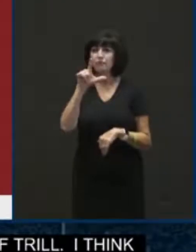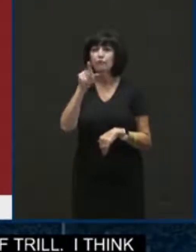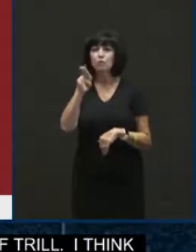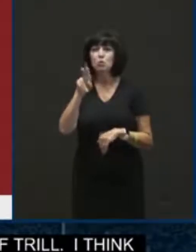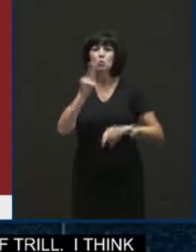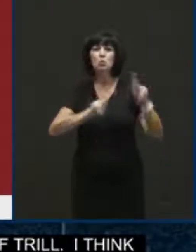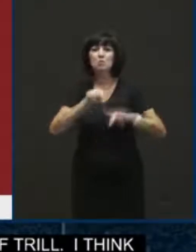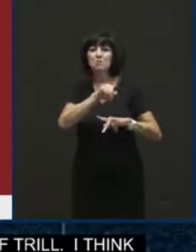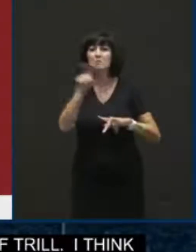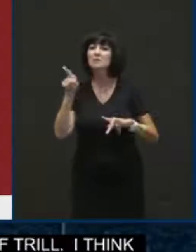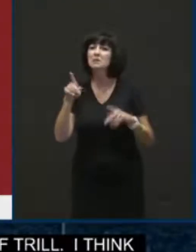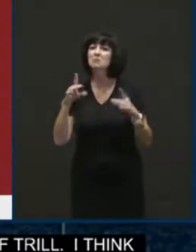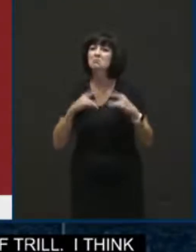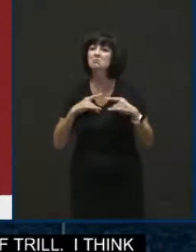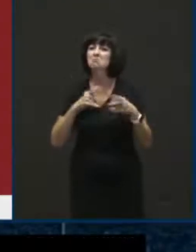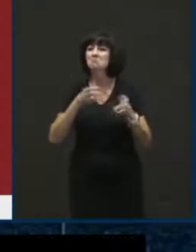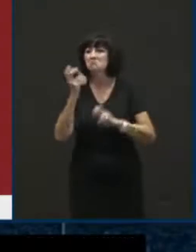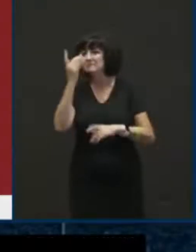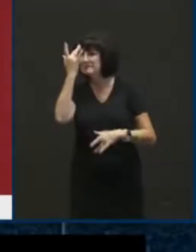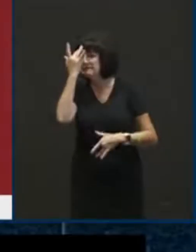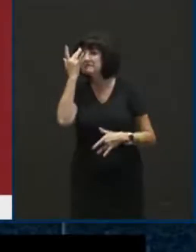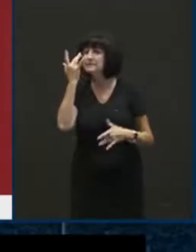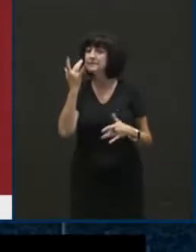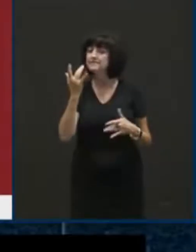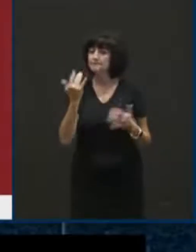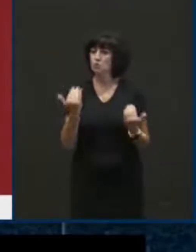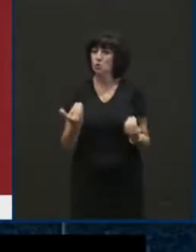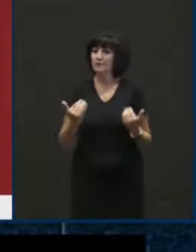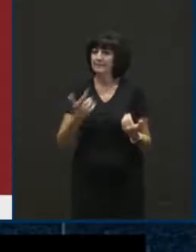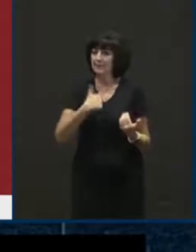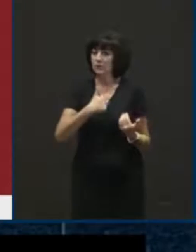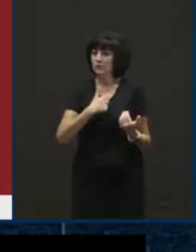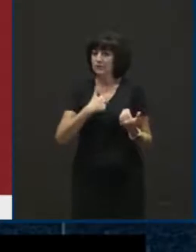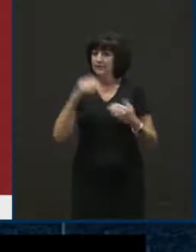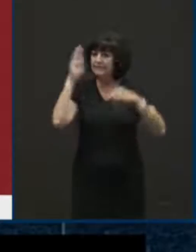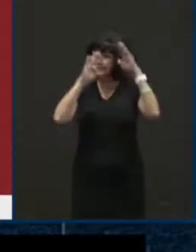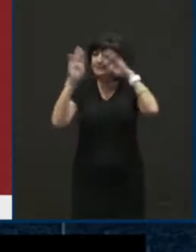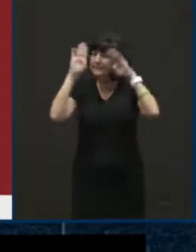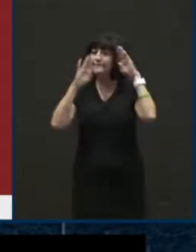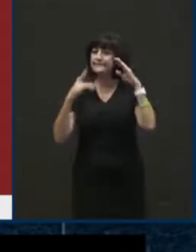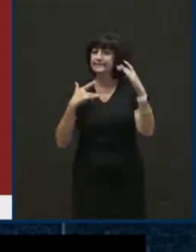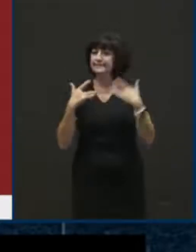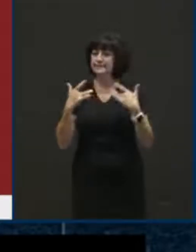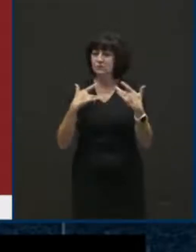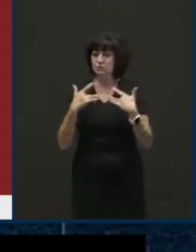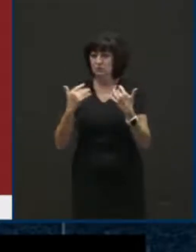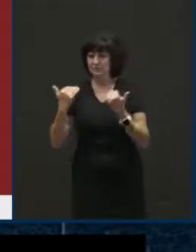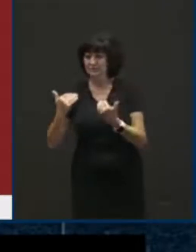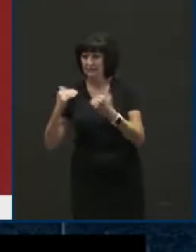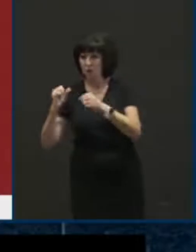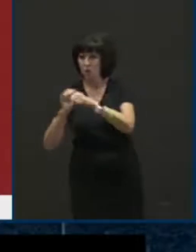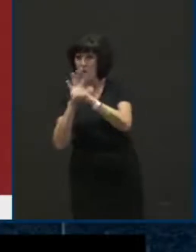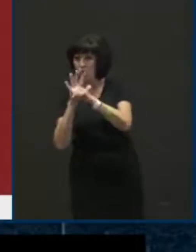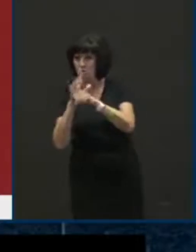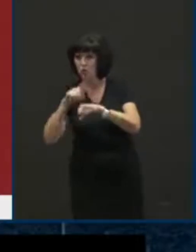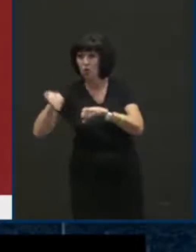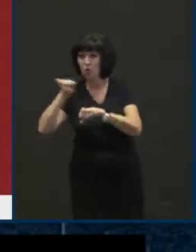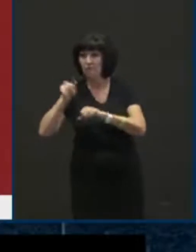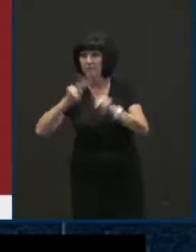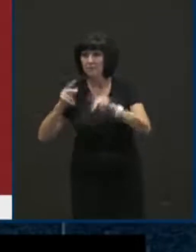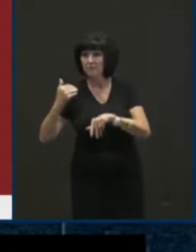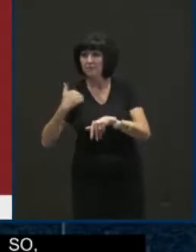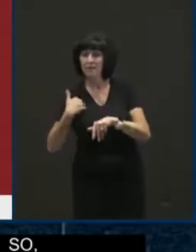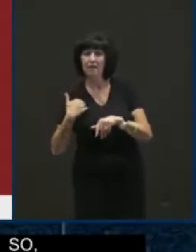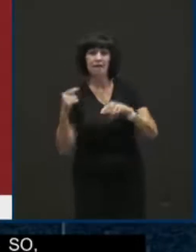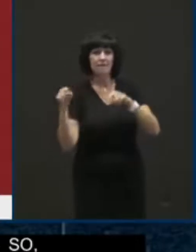And so obviously we're concerned about that, and with our hospital partners who've been really